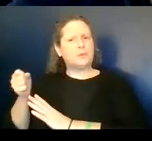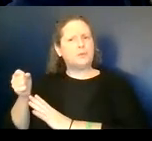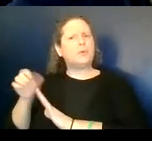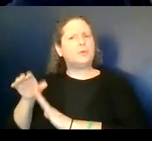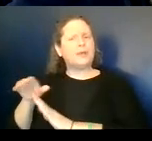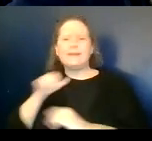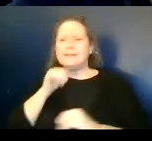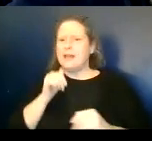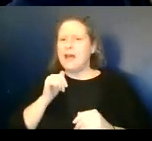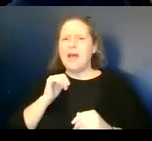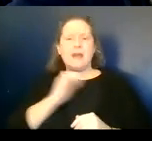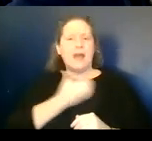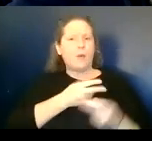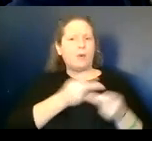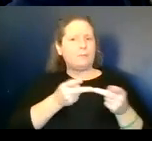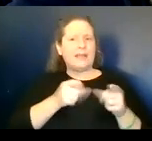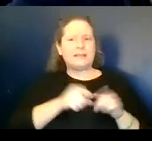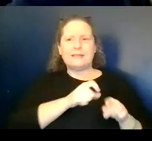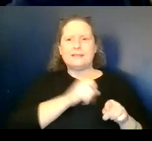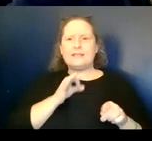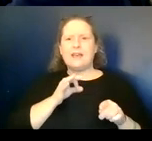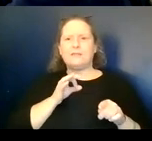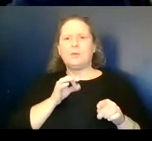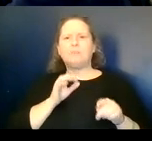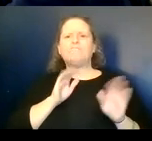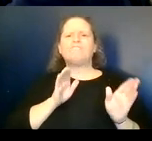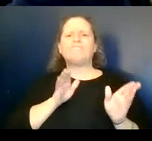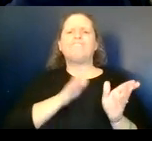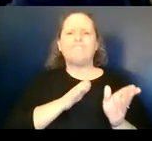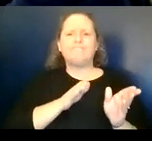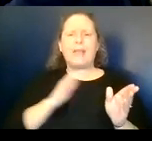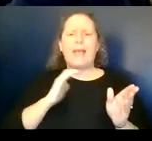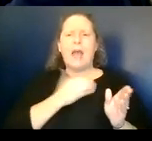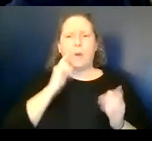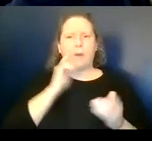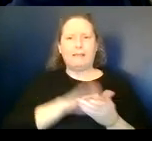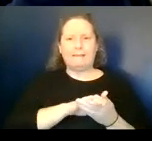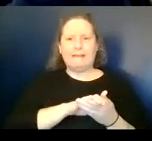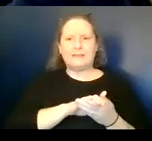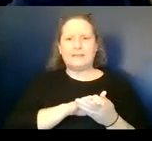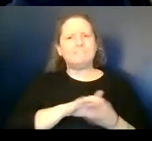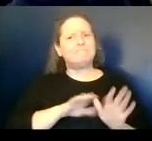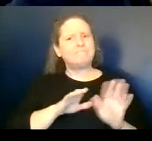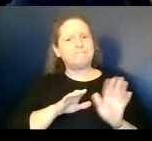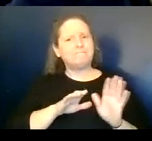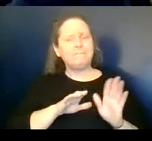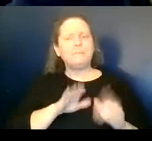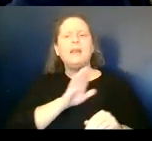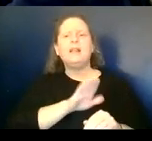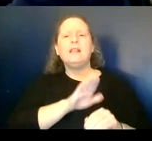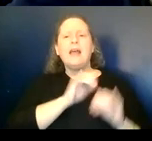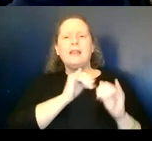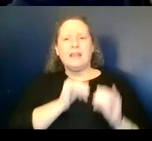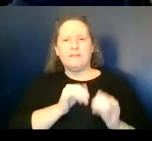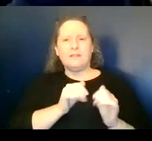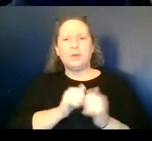us as staff to insert our beliefs, right? It really is up to an individual with disabilities